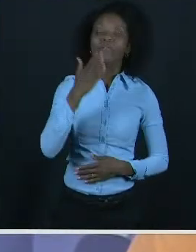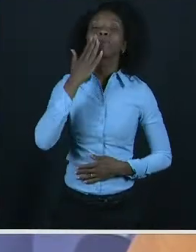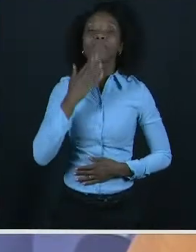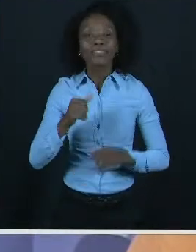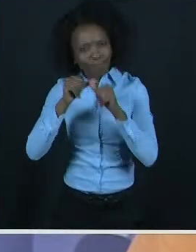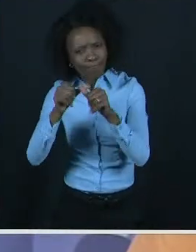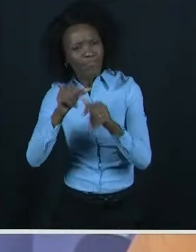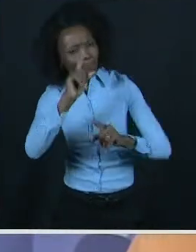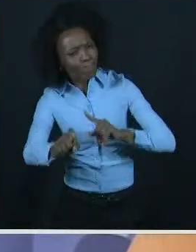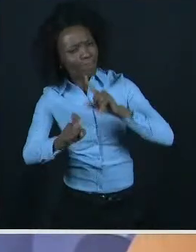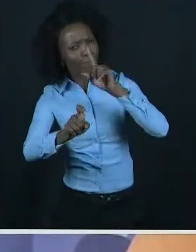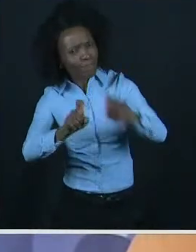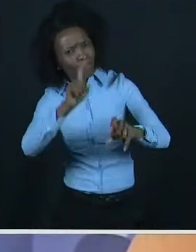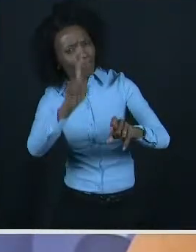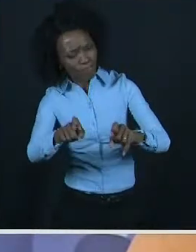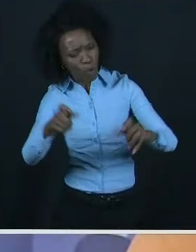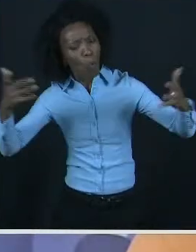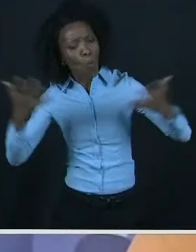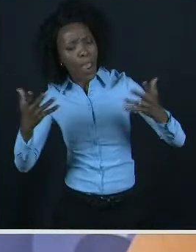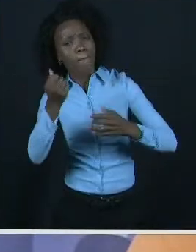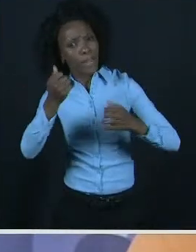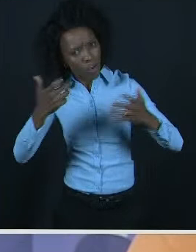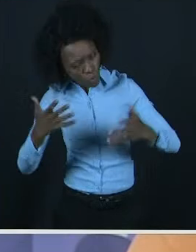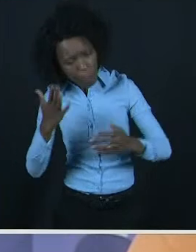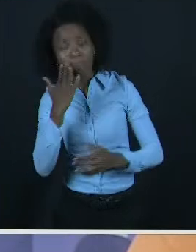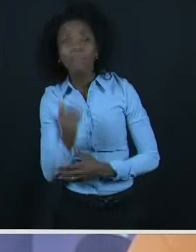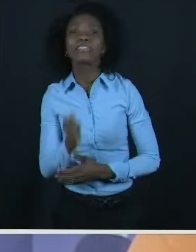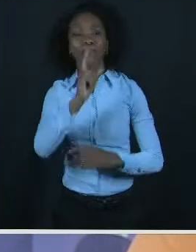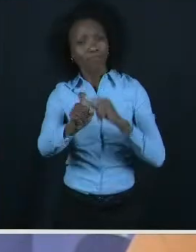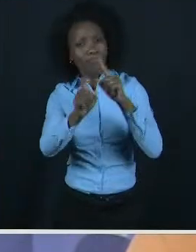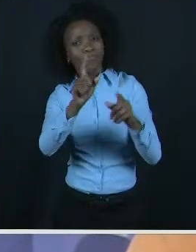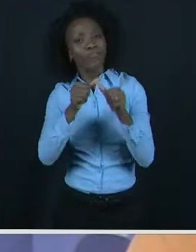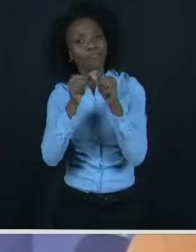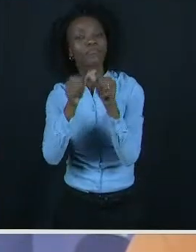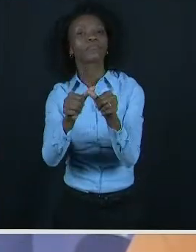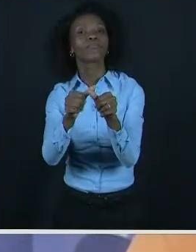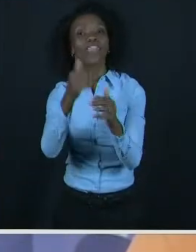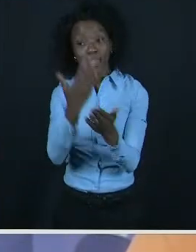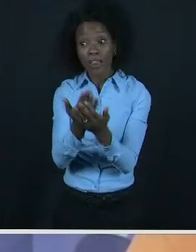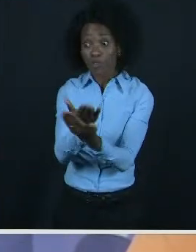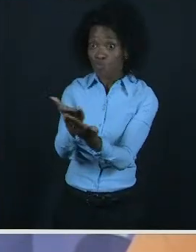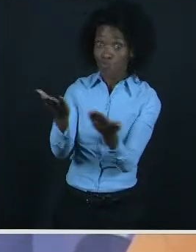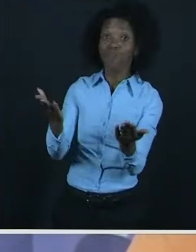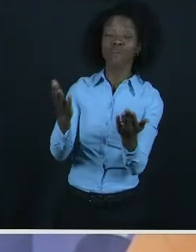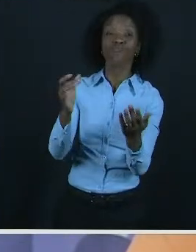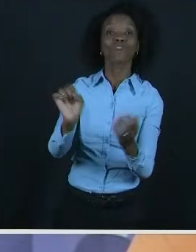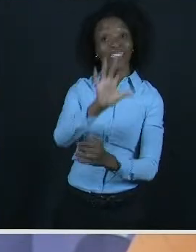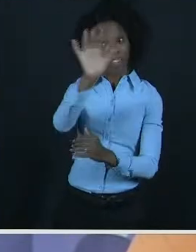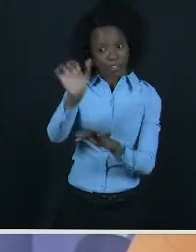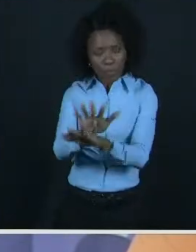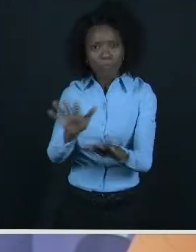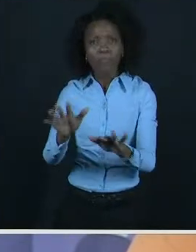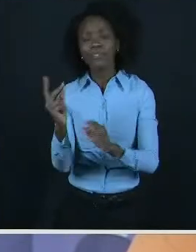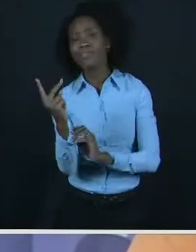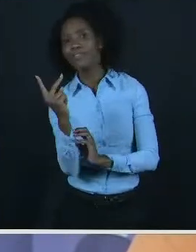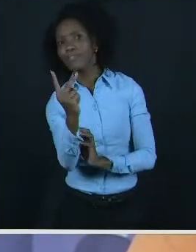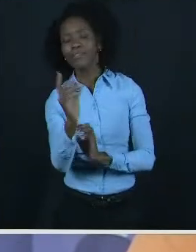accountability to get to that point so that you are able, as citizens of our country, to